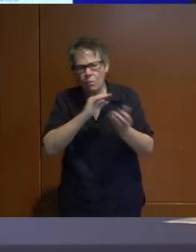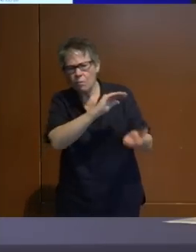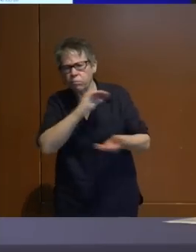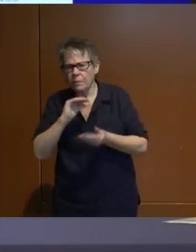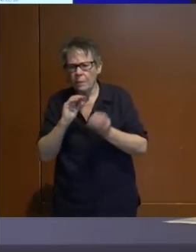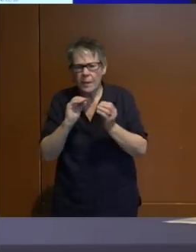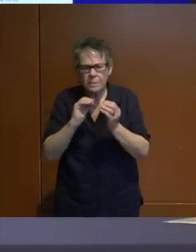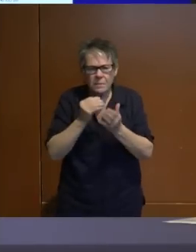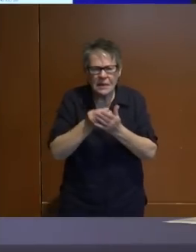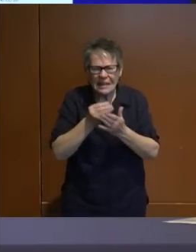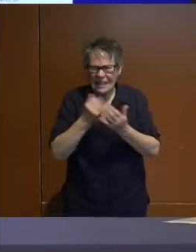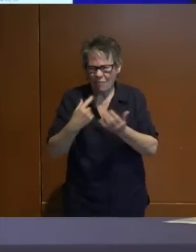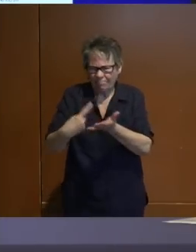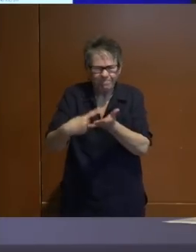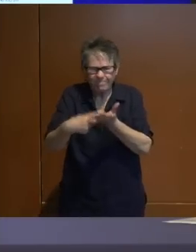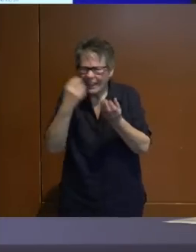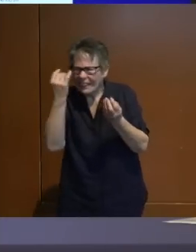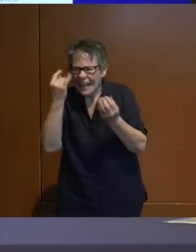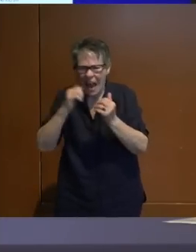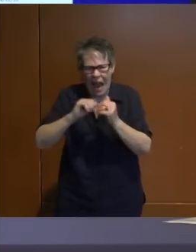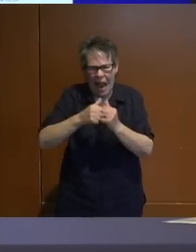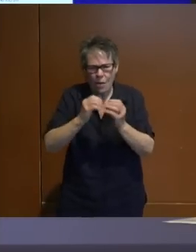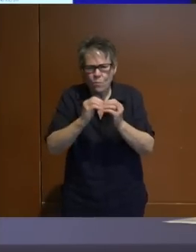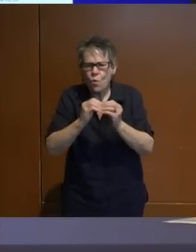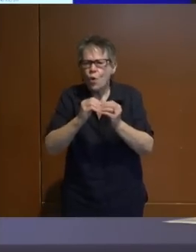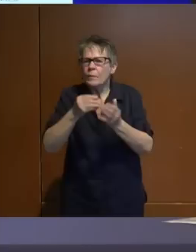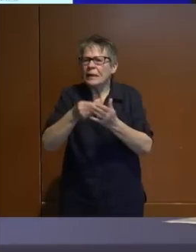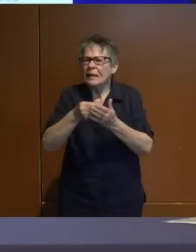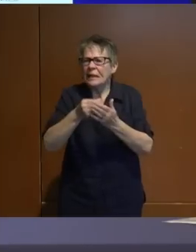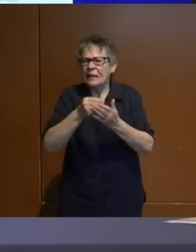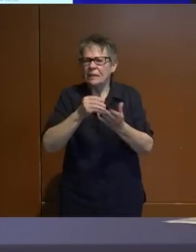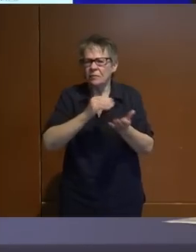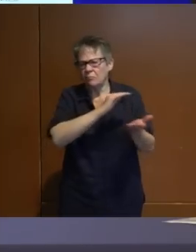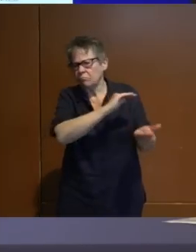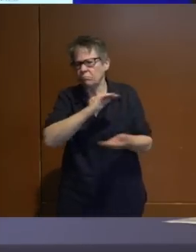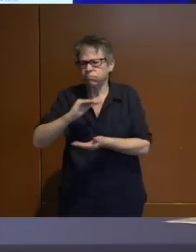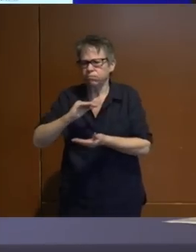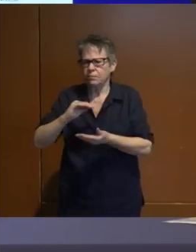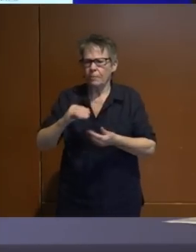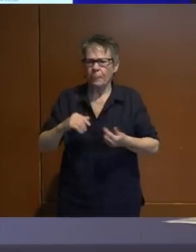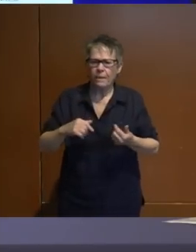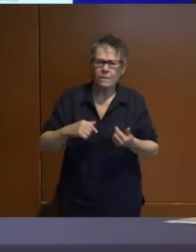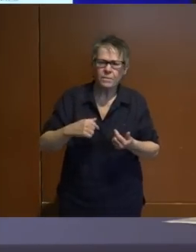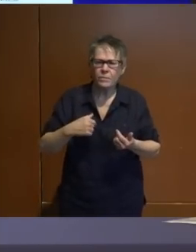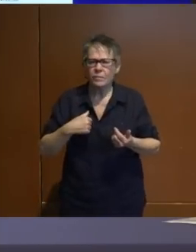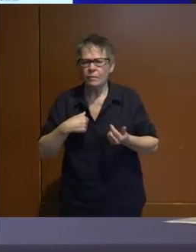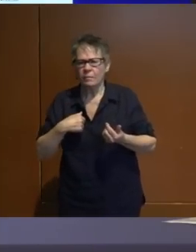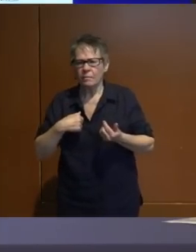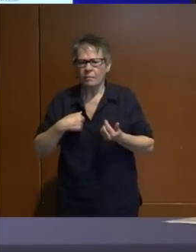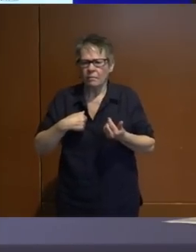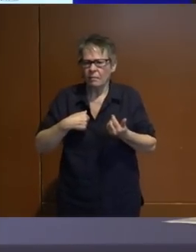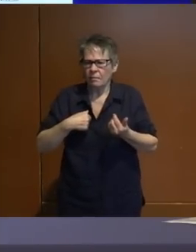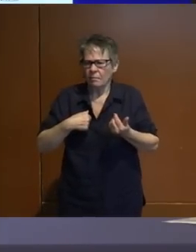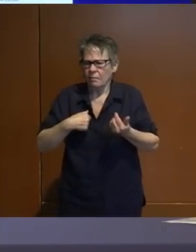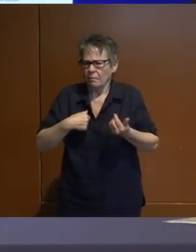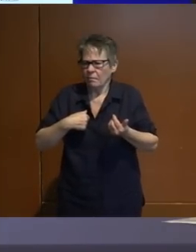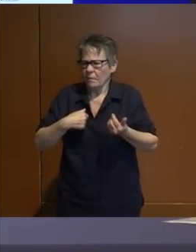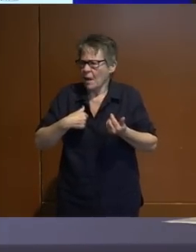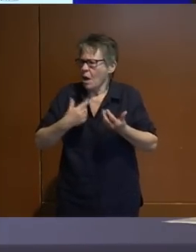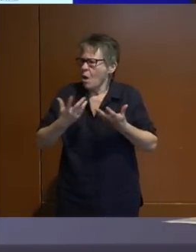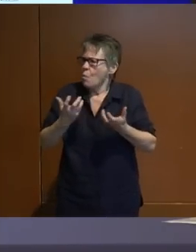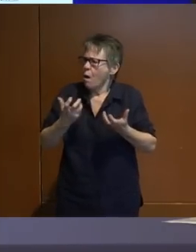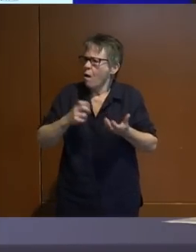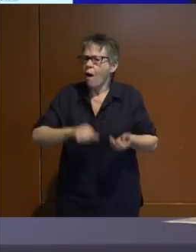We deal with the leaders who are in their seats, not the ones who we might theoretically think about. This